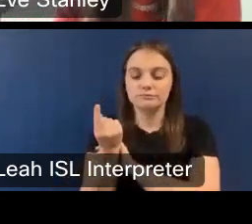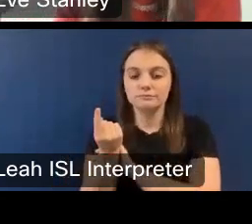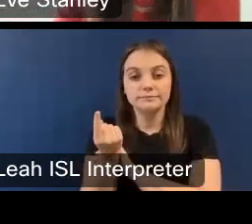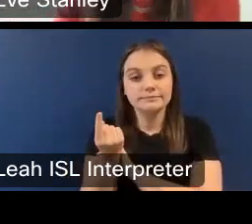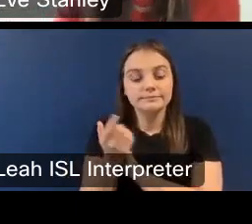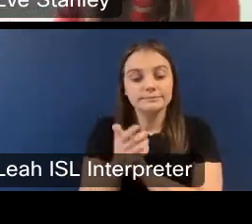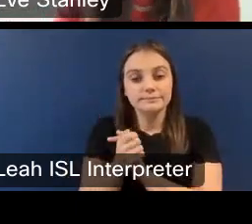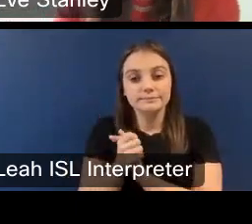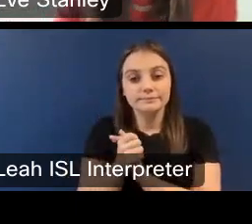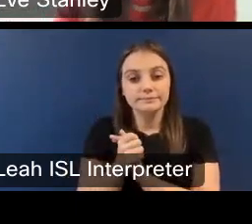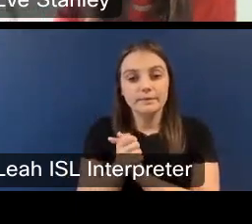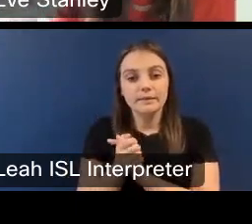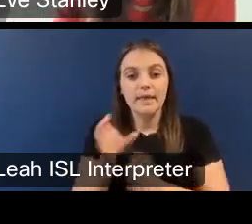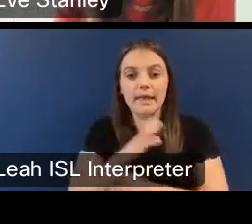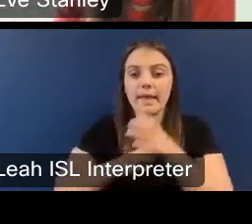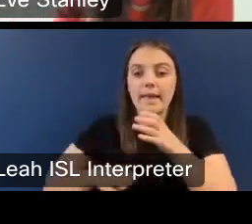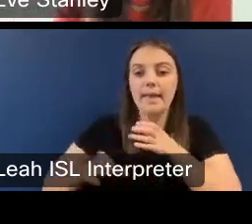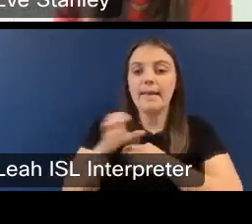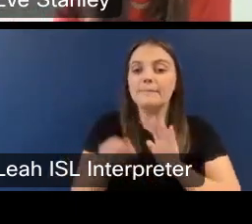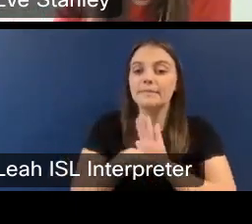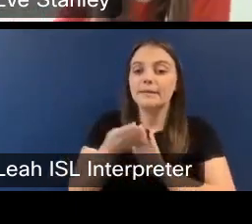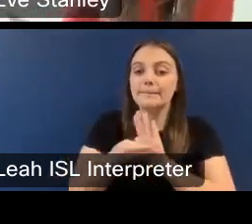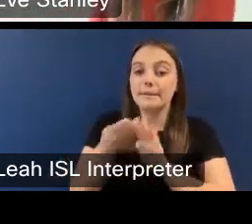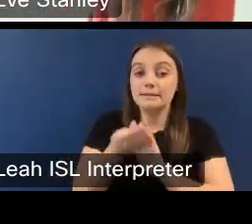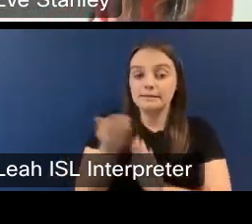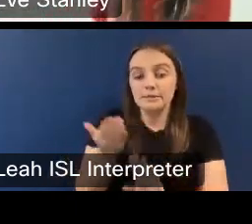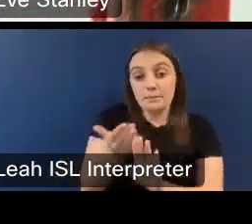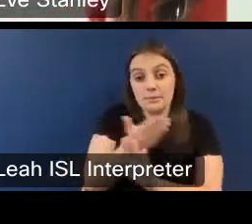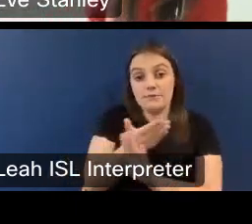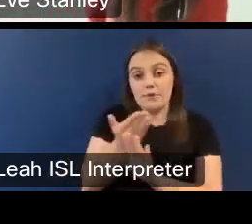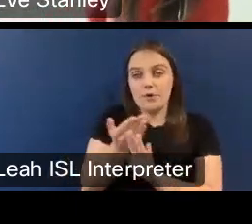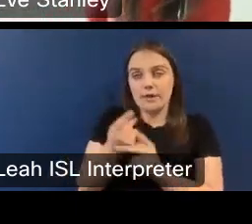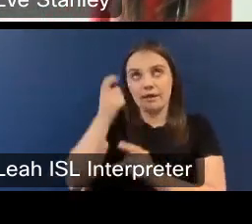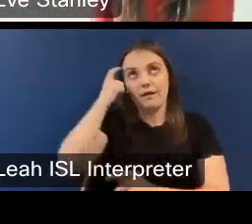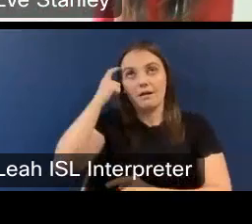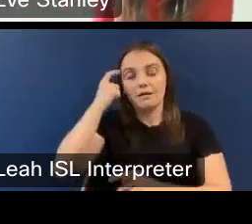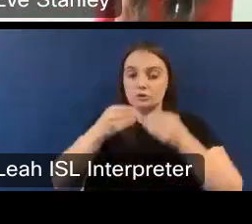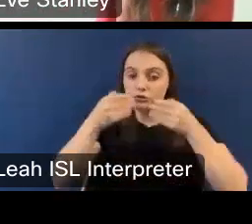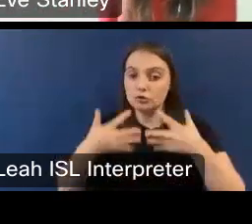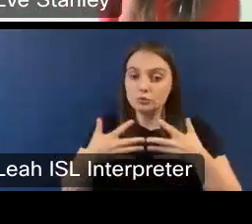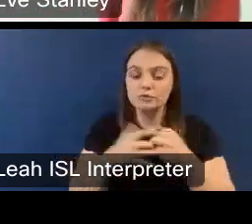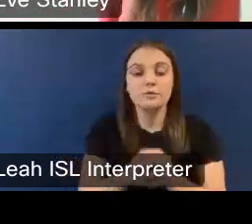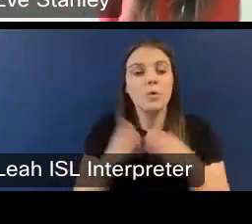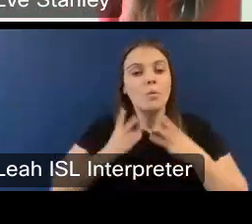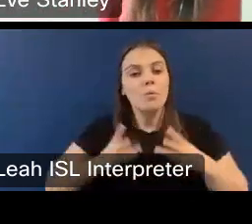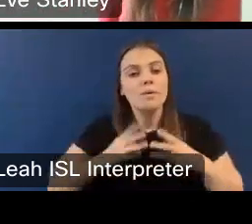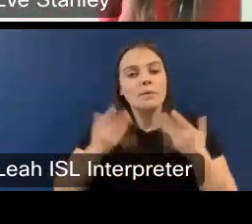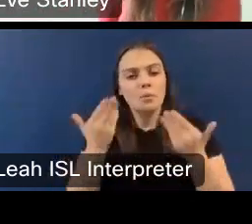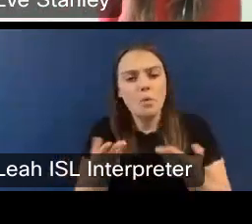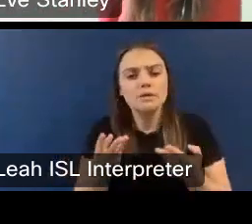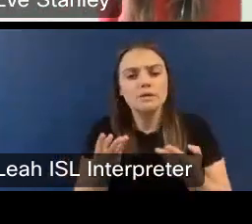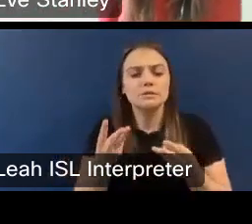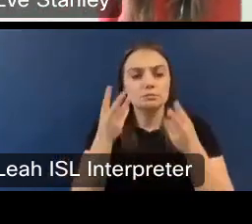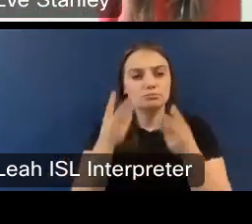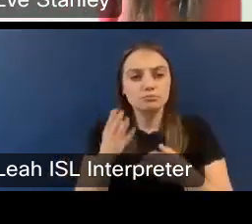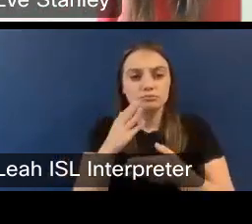the empathy building, I suppose, before that they went into the solution, was that women wanted somewhere to go, someone